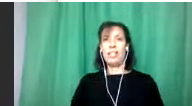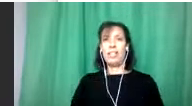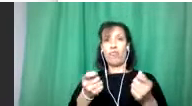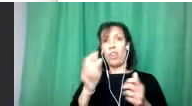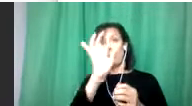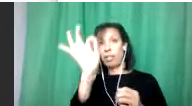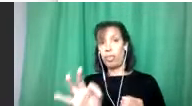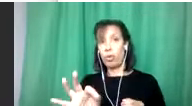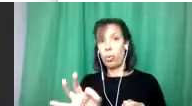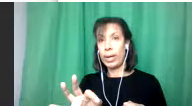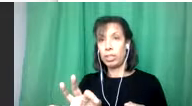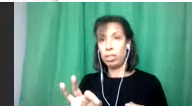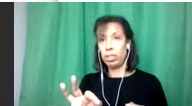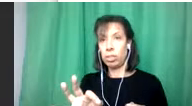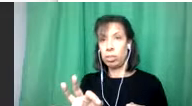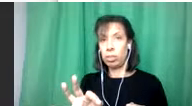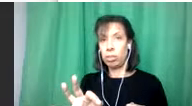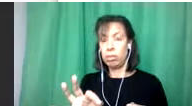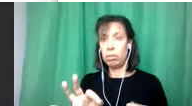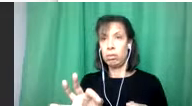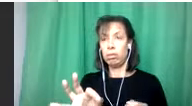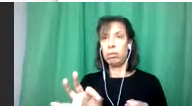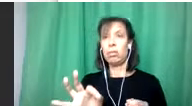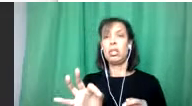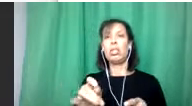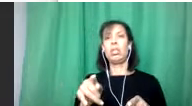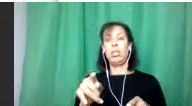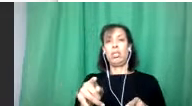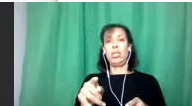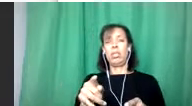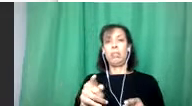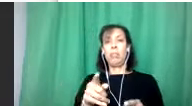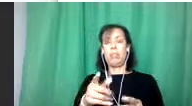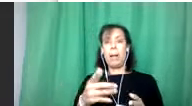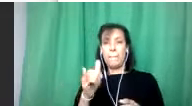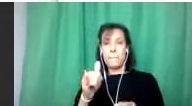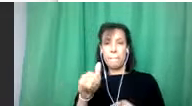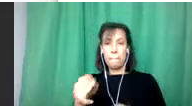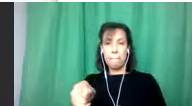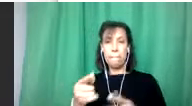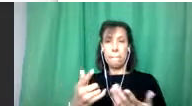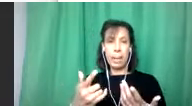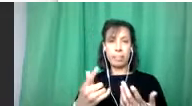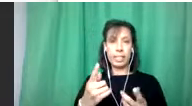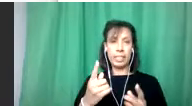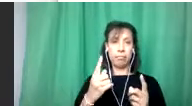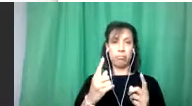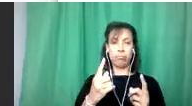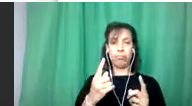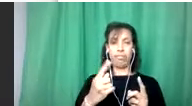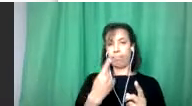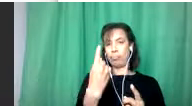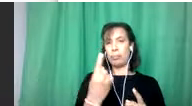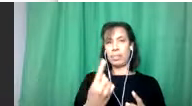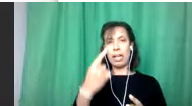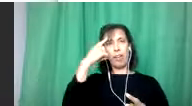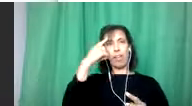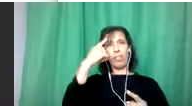think we're doing, what I think I'm doing when I'm assessing, might be different to what you think I'm doing when I'm assessing. And that could be